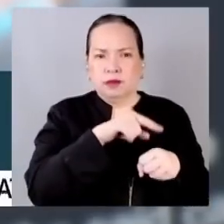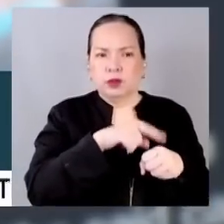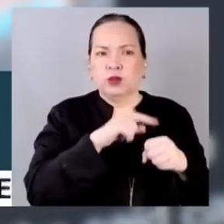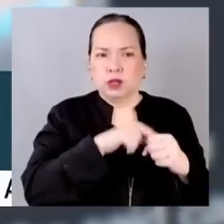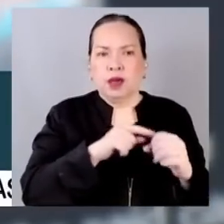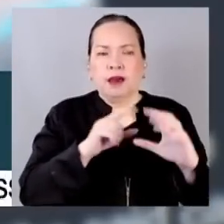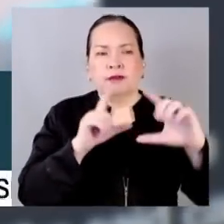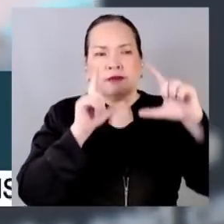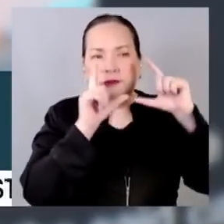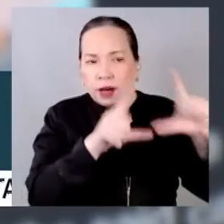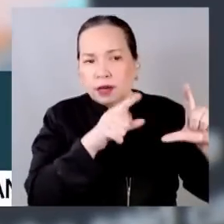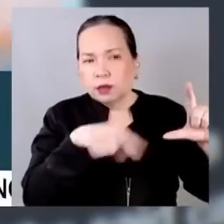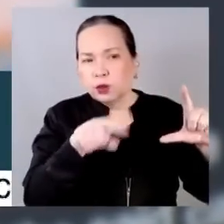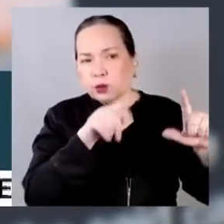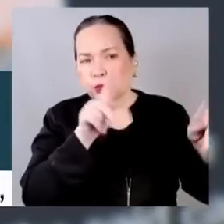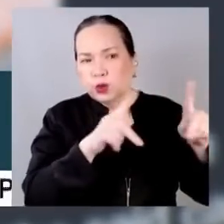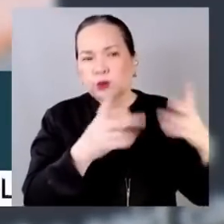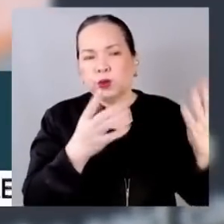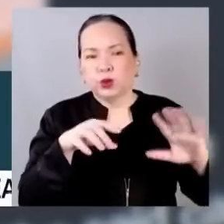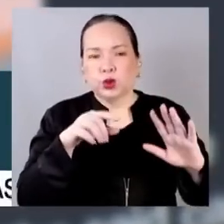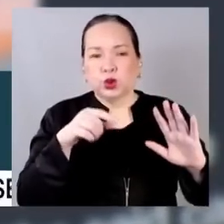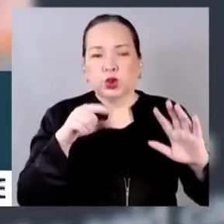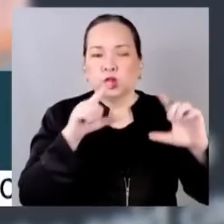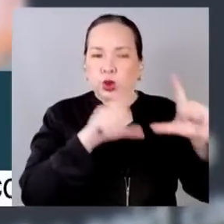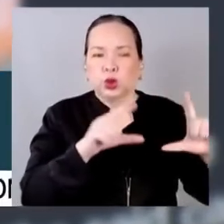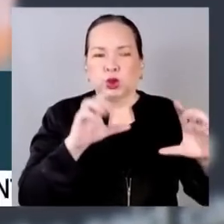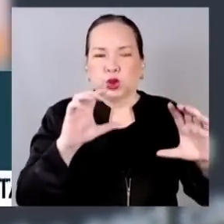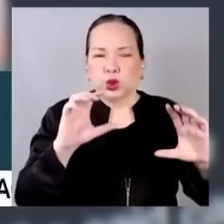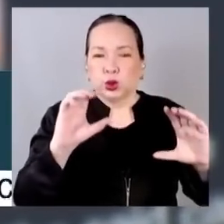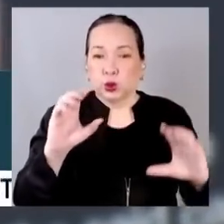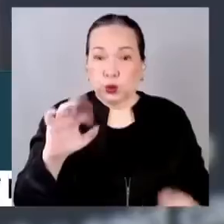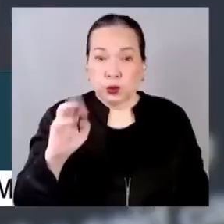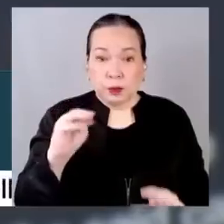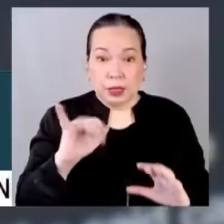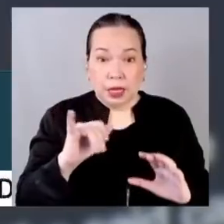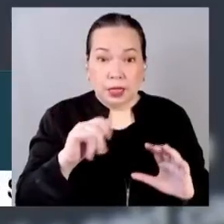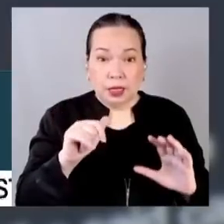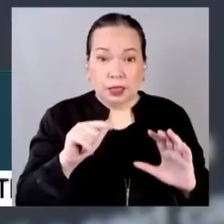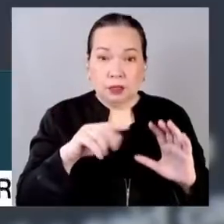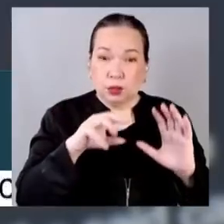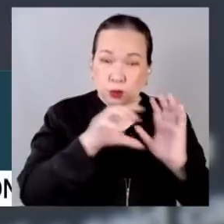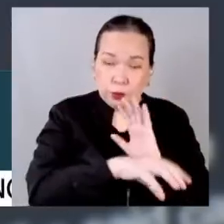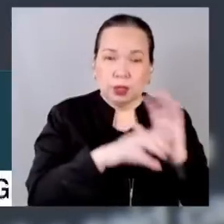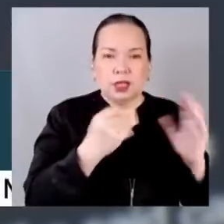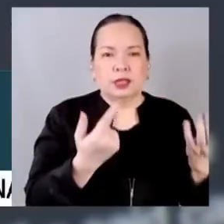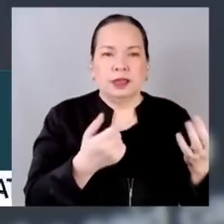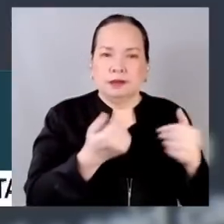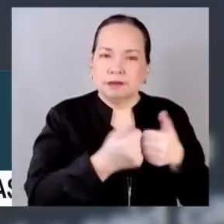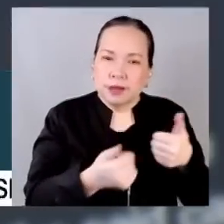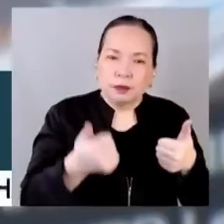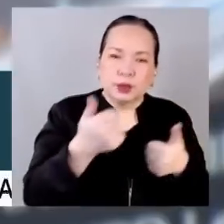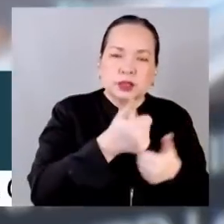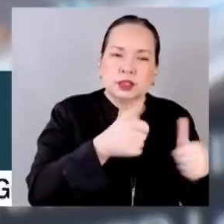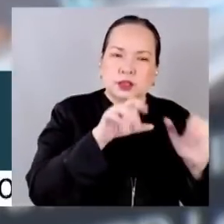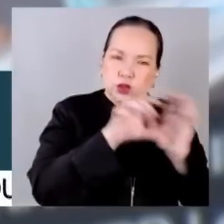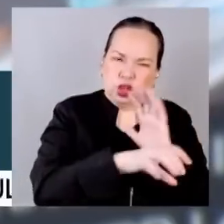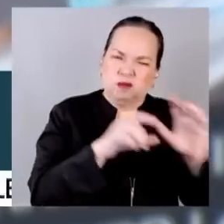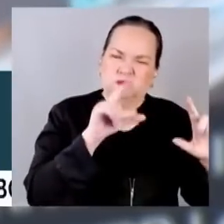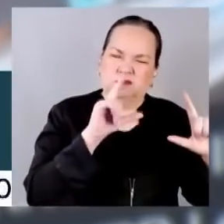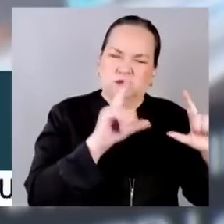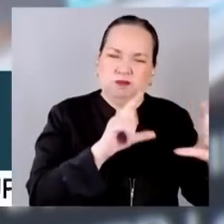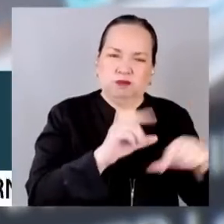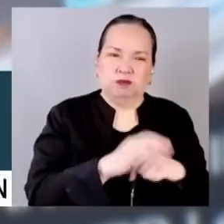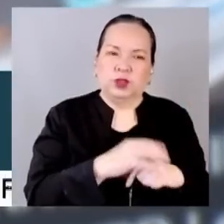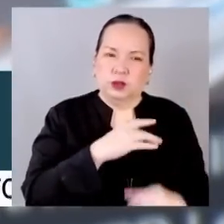these people. Now, he insists that they do not have any reason to cover up the situation, because he believes that